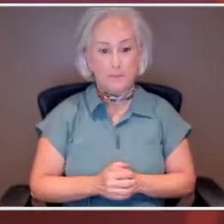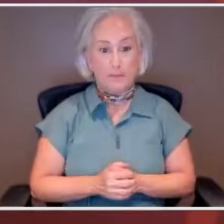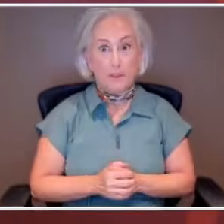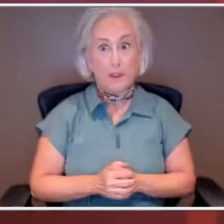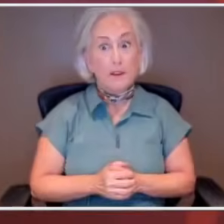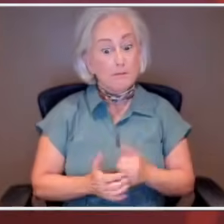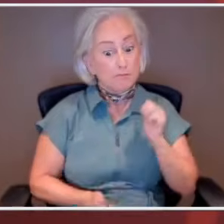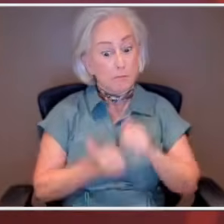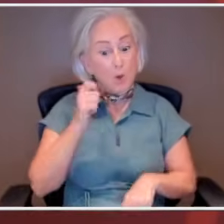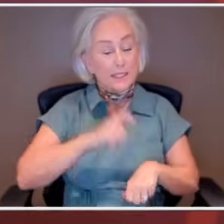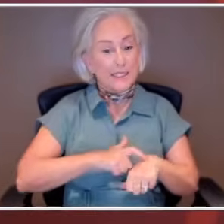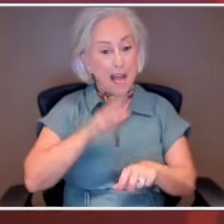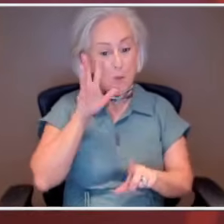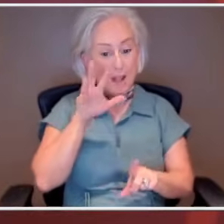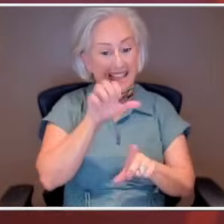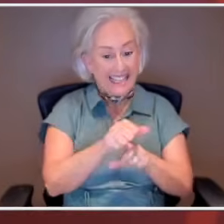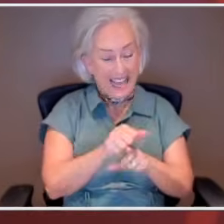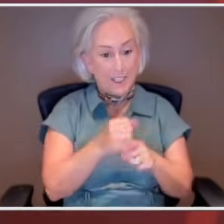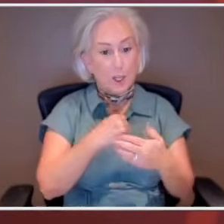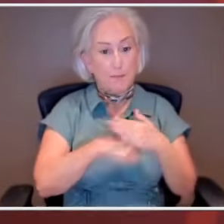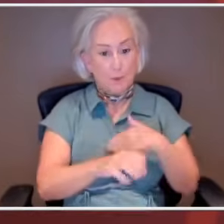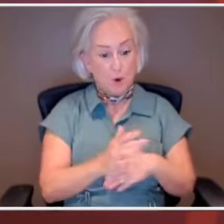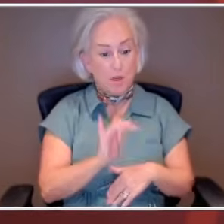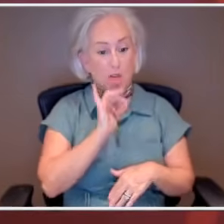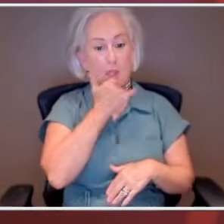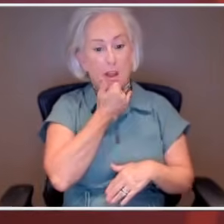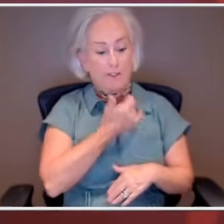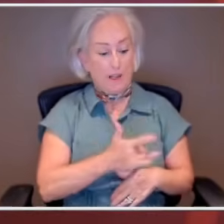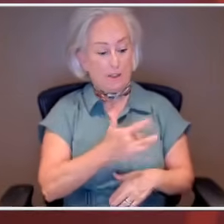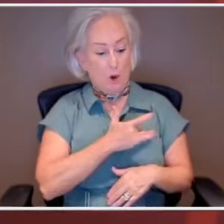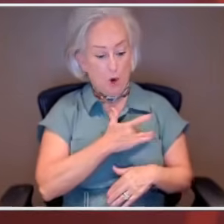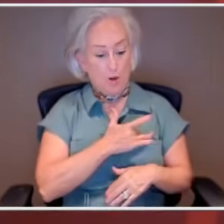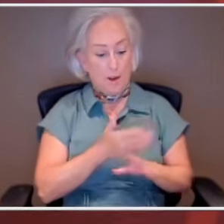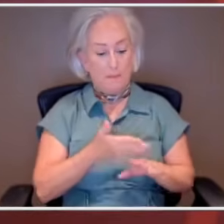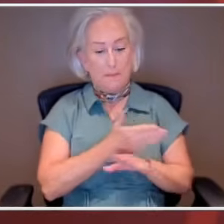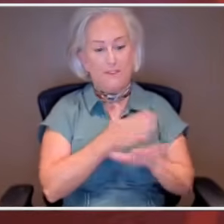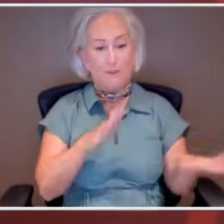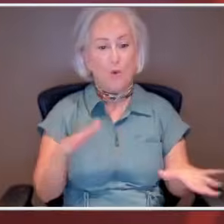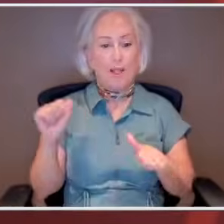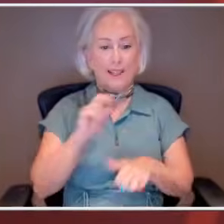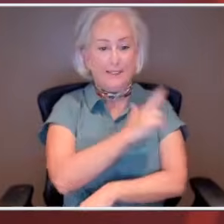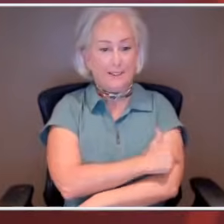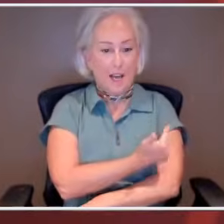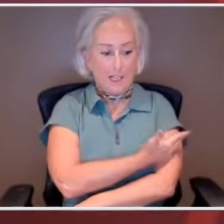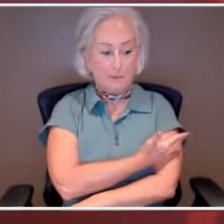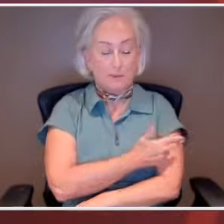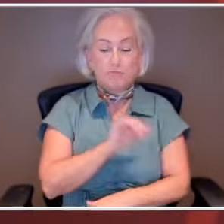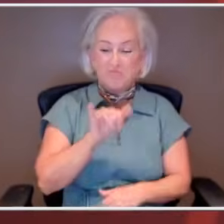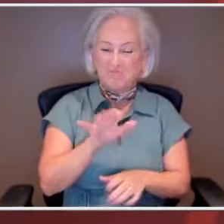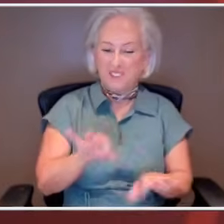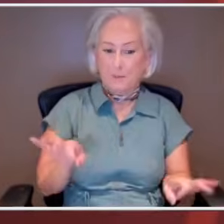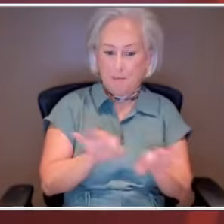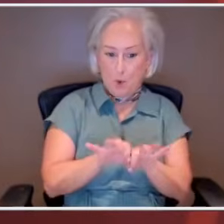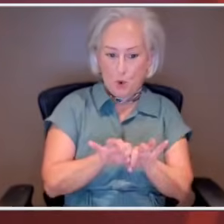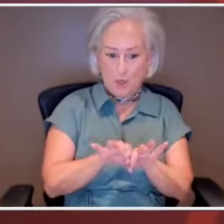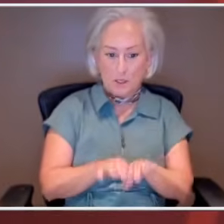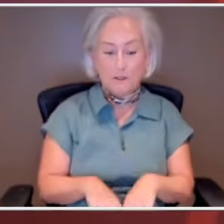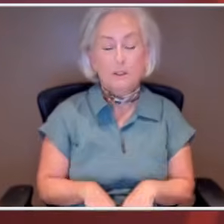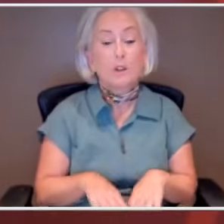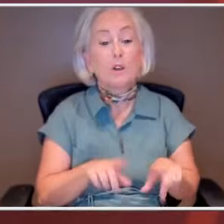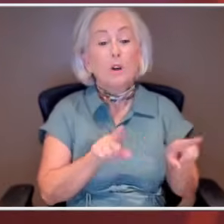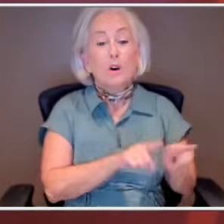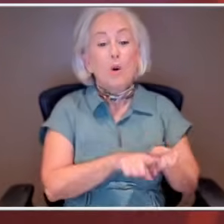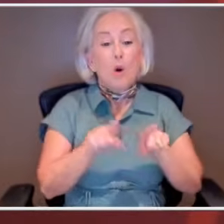significant congenital heart disease before the baby leaves the hospital. And that's really important. And in addition to that, we now sometimes,